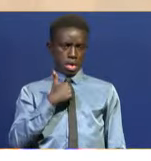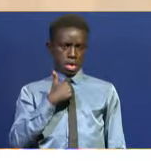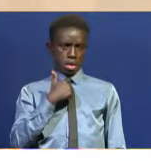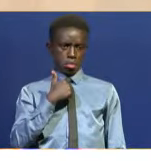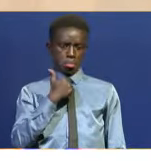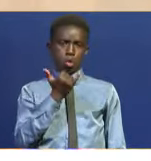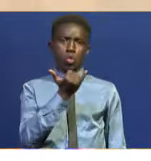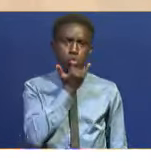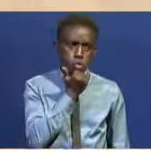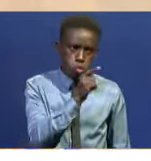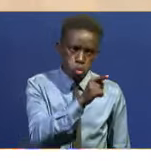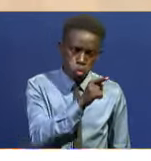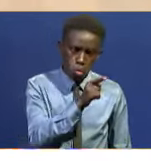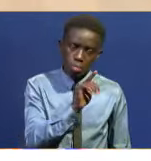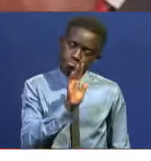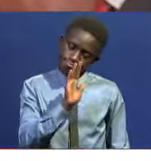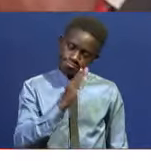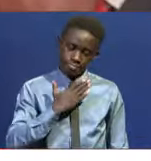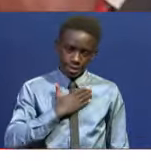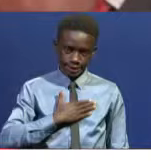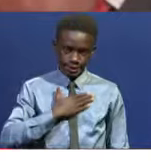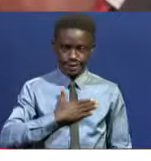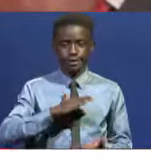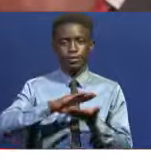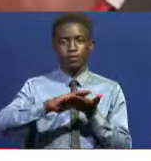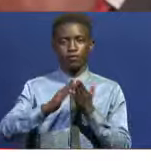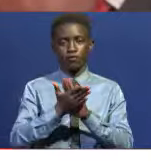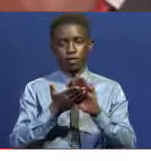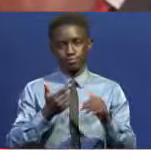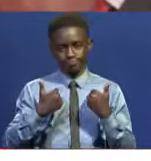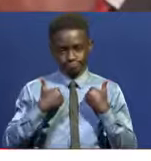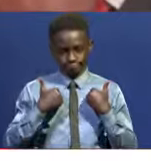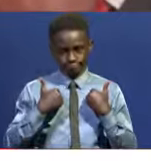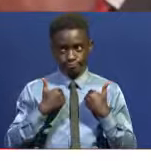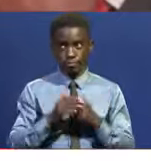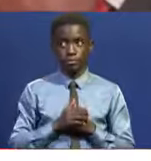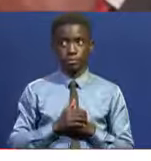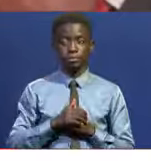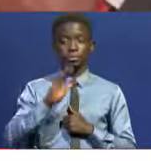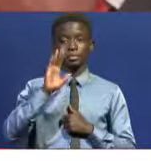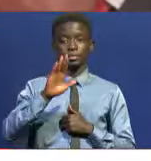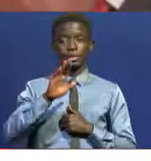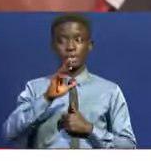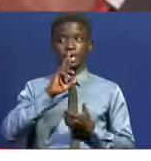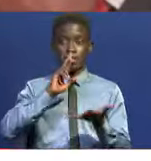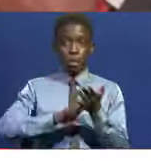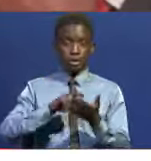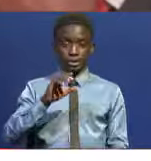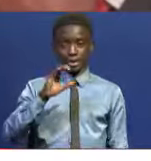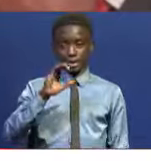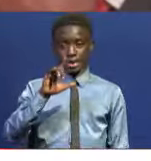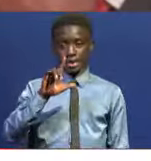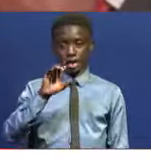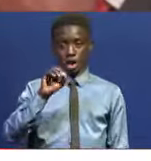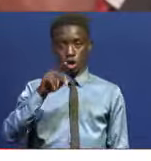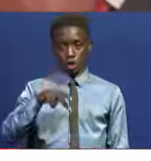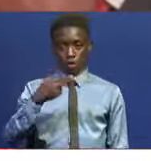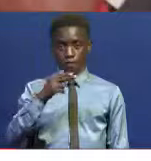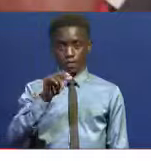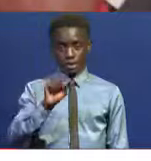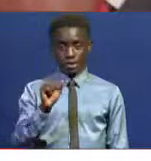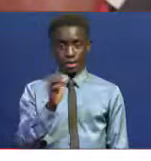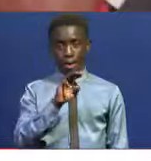please fight it in your heart to forgive me. A petition filed by Cleophas Malala sought to halt the exercise, while the